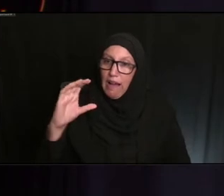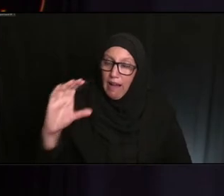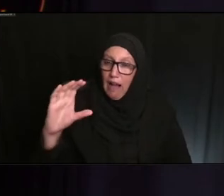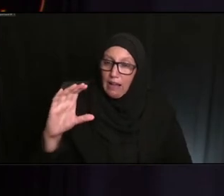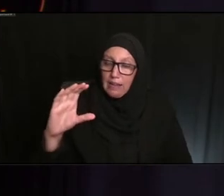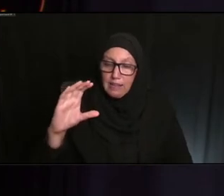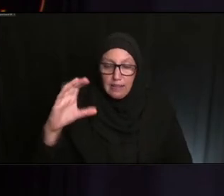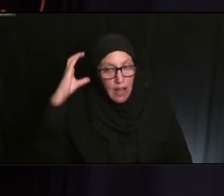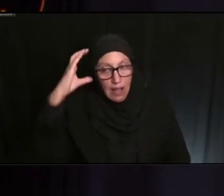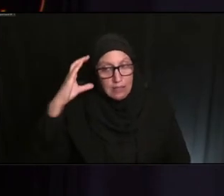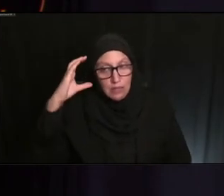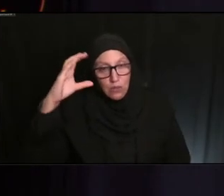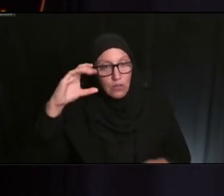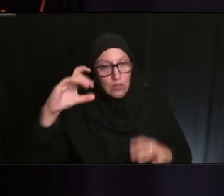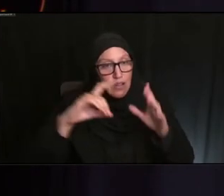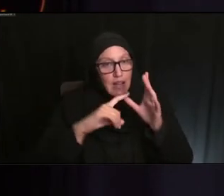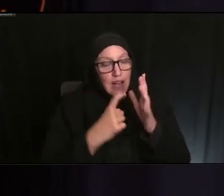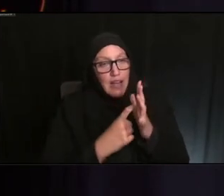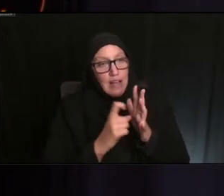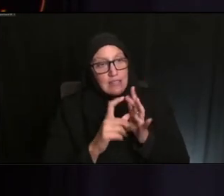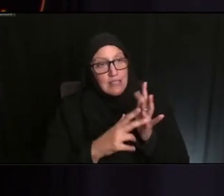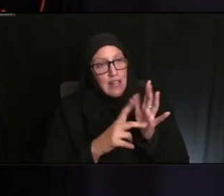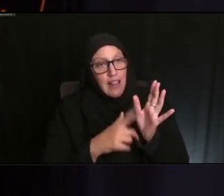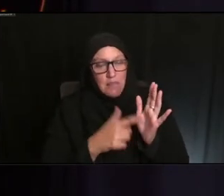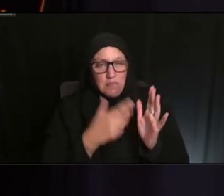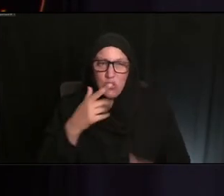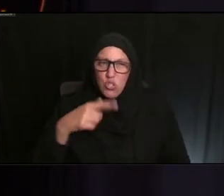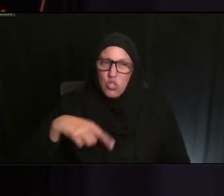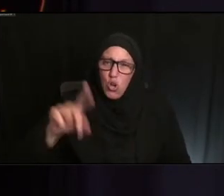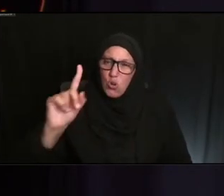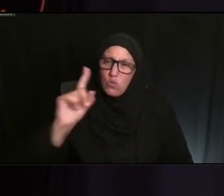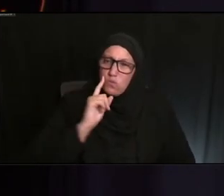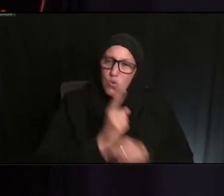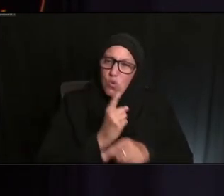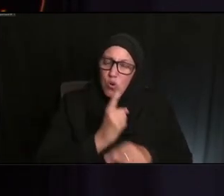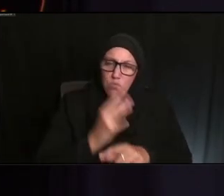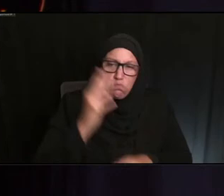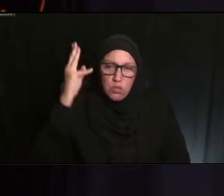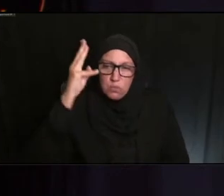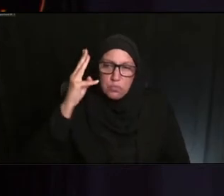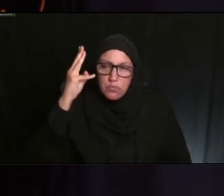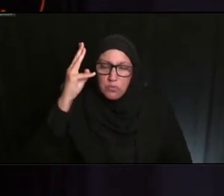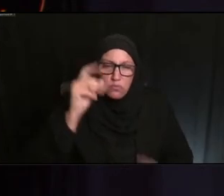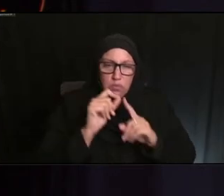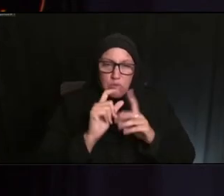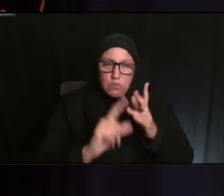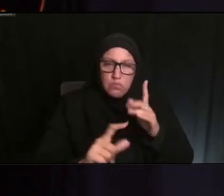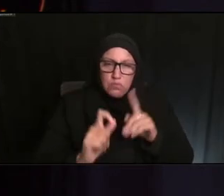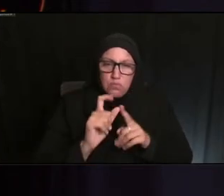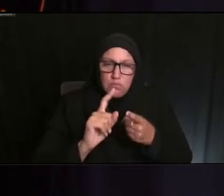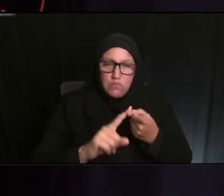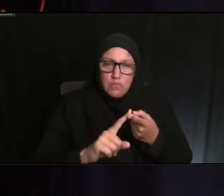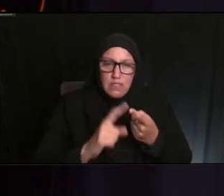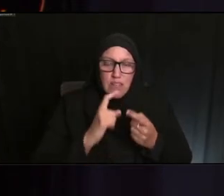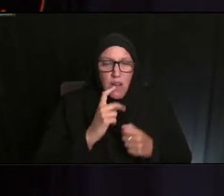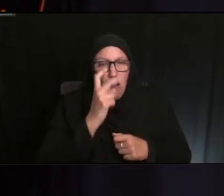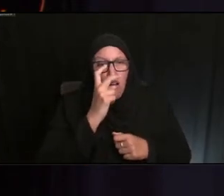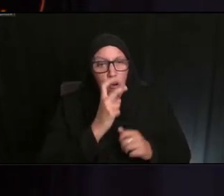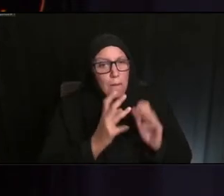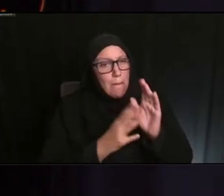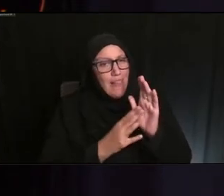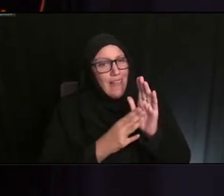Pope. They made a joke of it. You know which nursery rhyme they made from that? Old Mother Hubbard. Old Mother